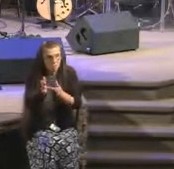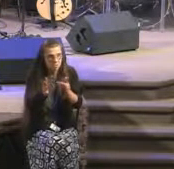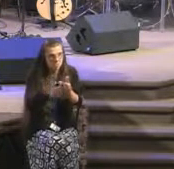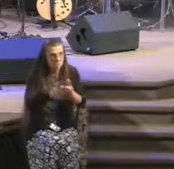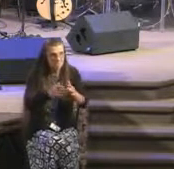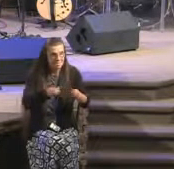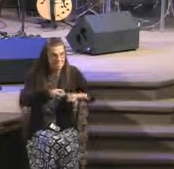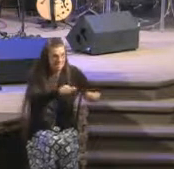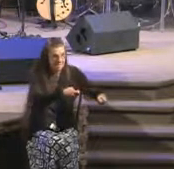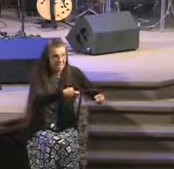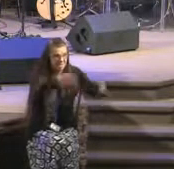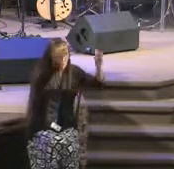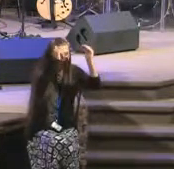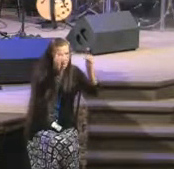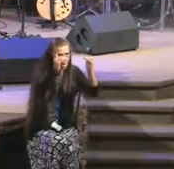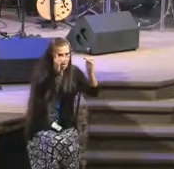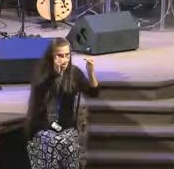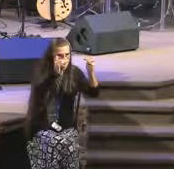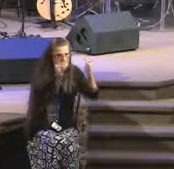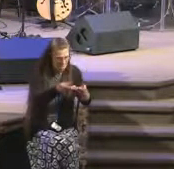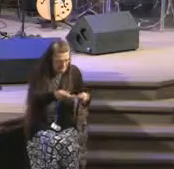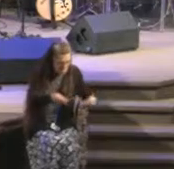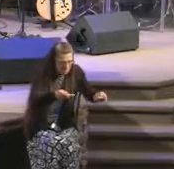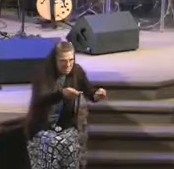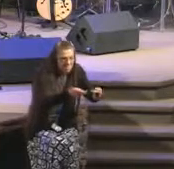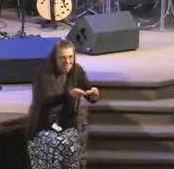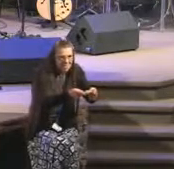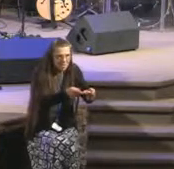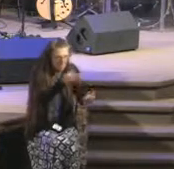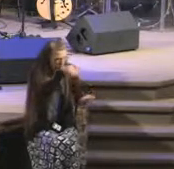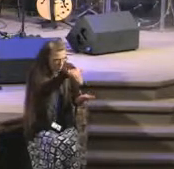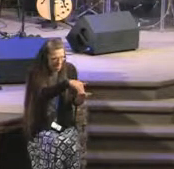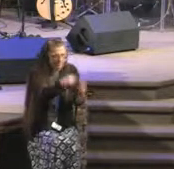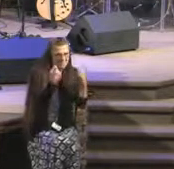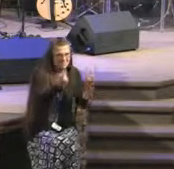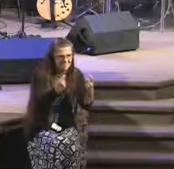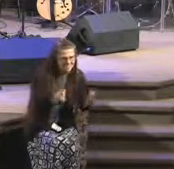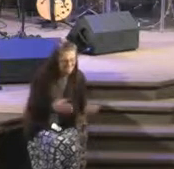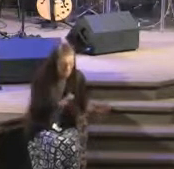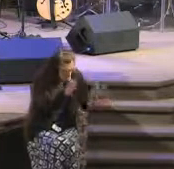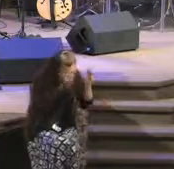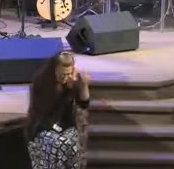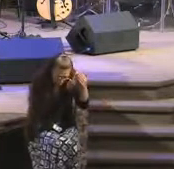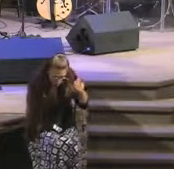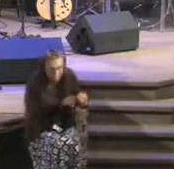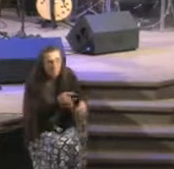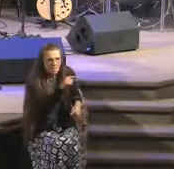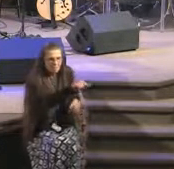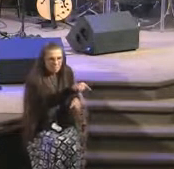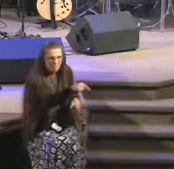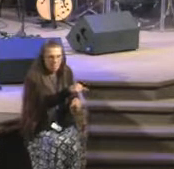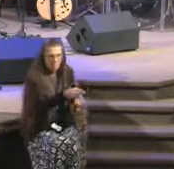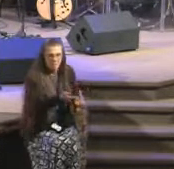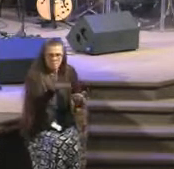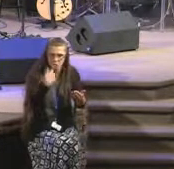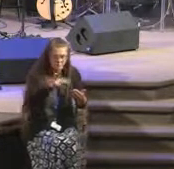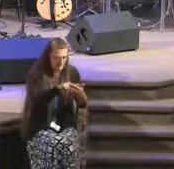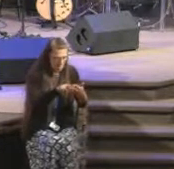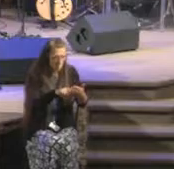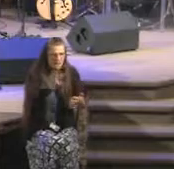of hope. It was supposed to be an island of light in the midst of a sea of darkness. Because you go back and